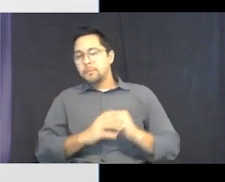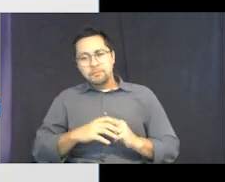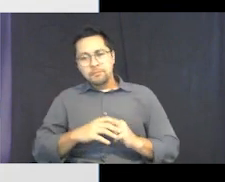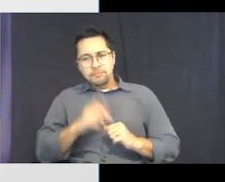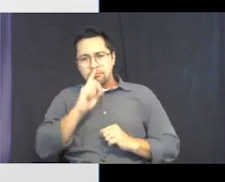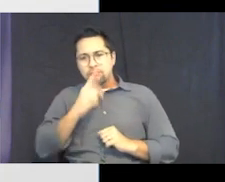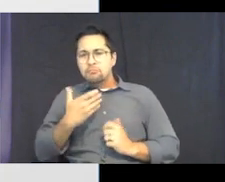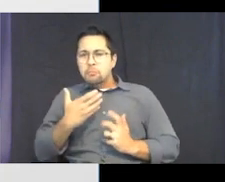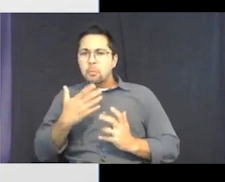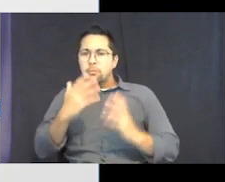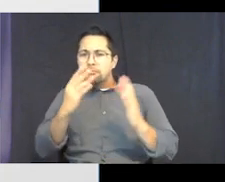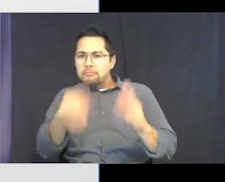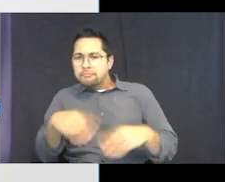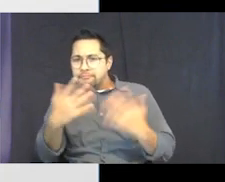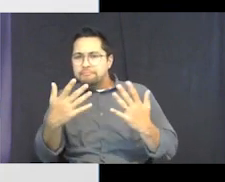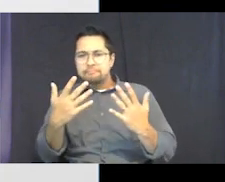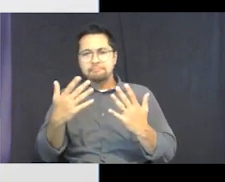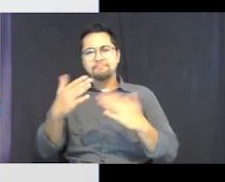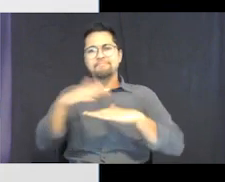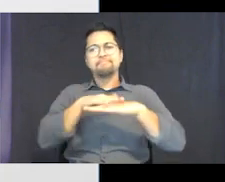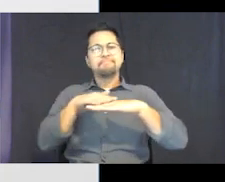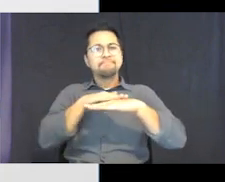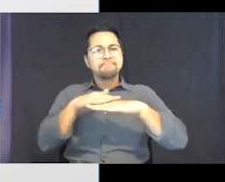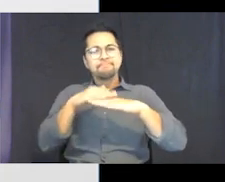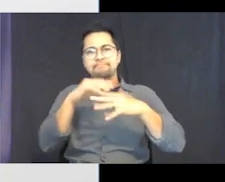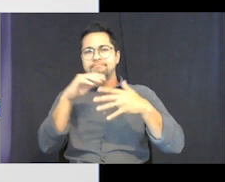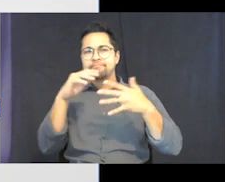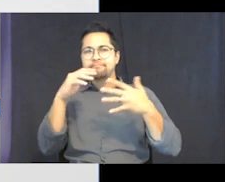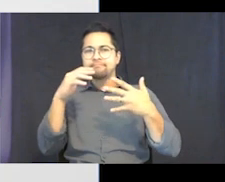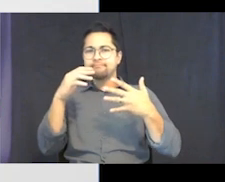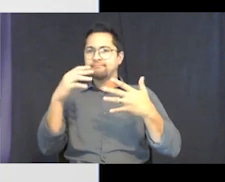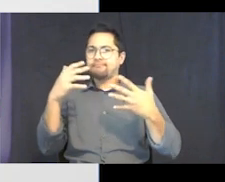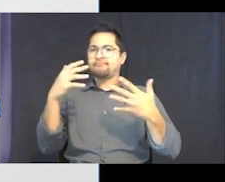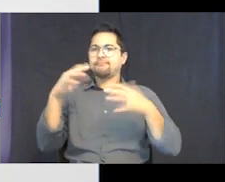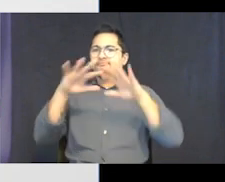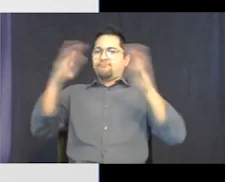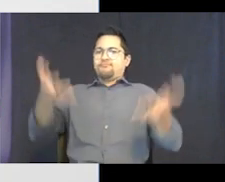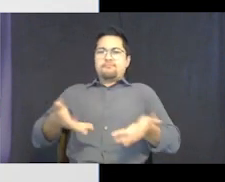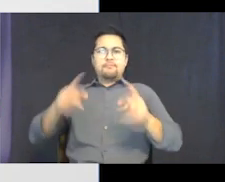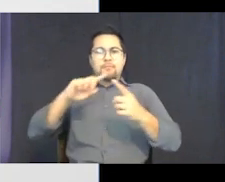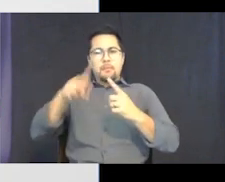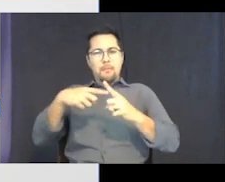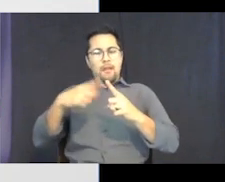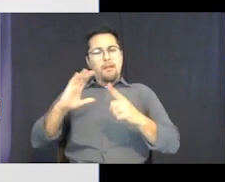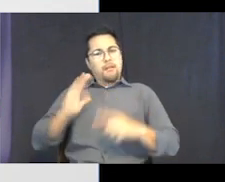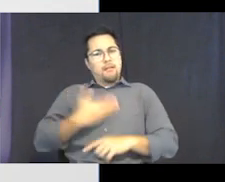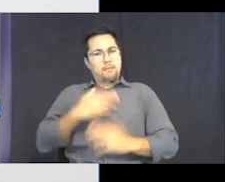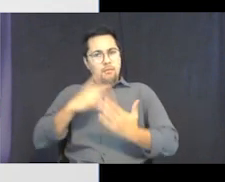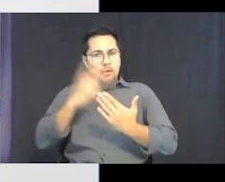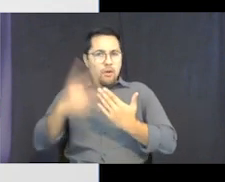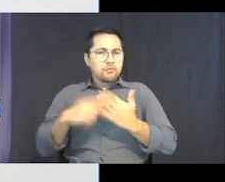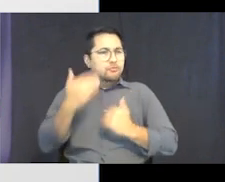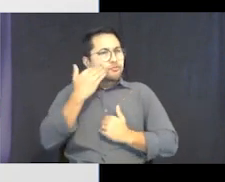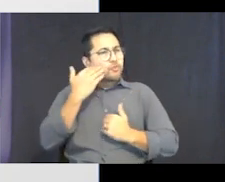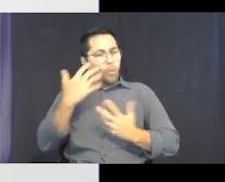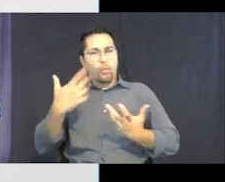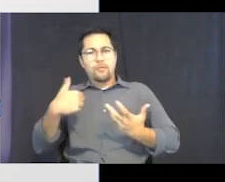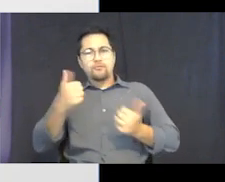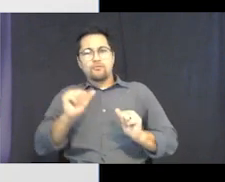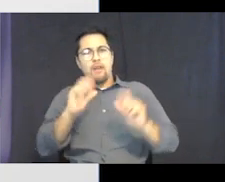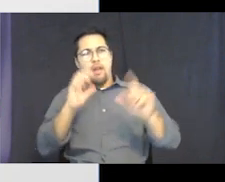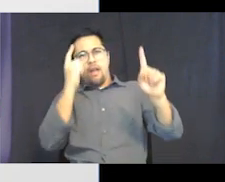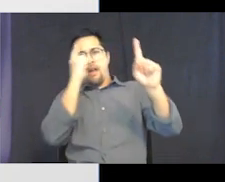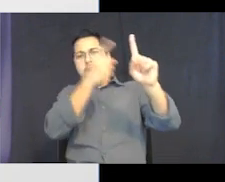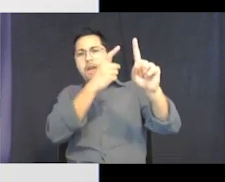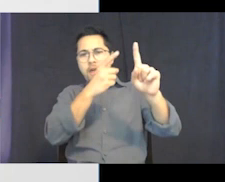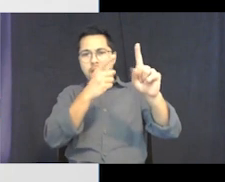to provide a little bit of an overview for CAT, just so you can get a taste and a feel for what CAT teams really try to achieve when they're working with